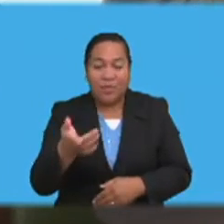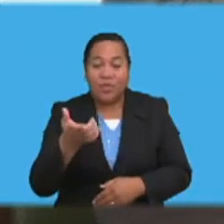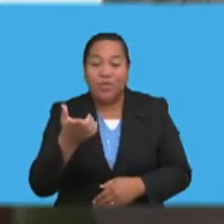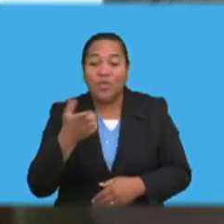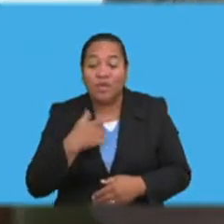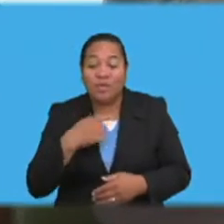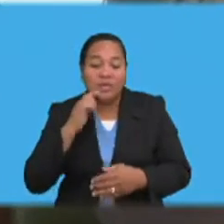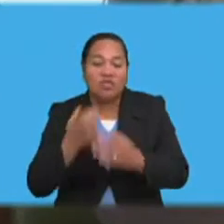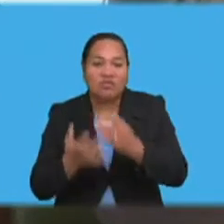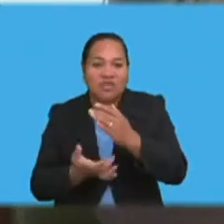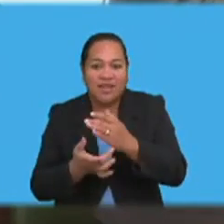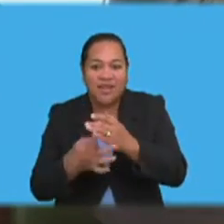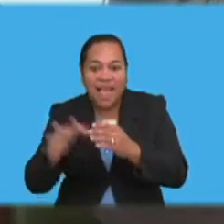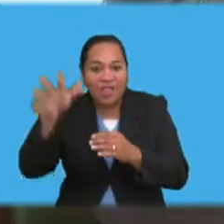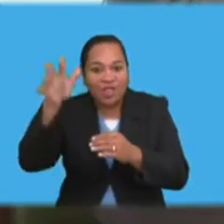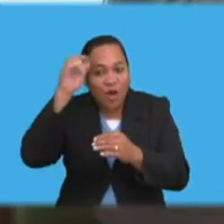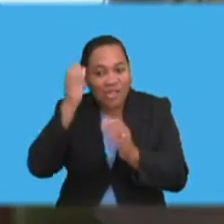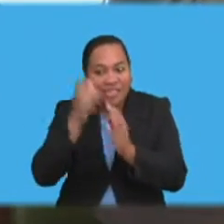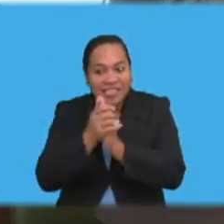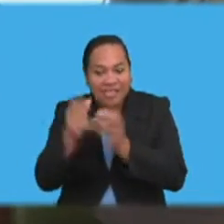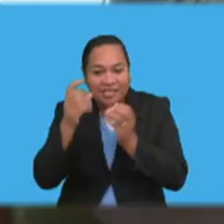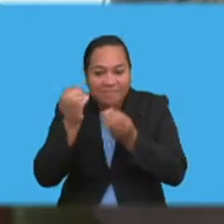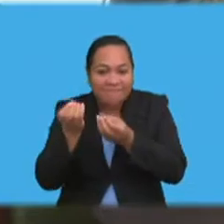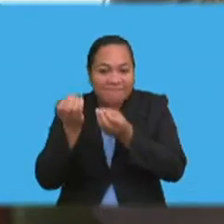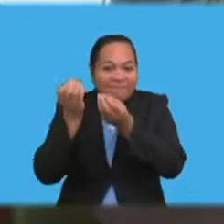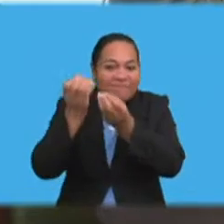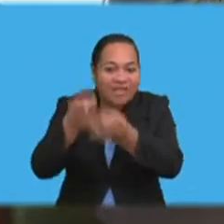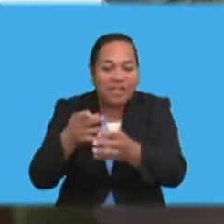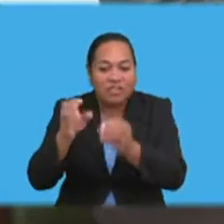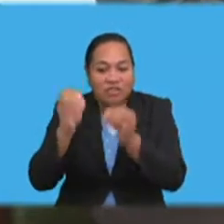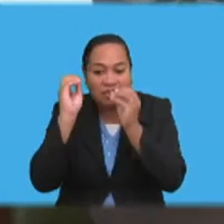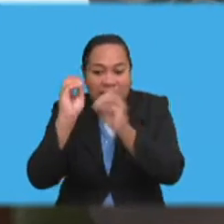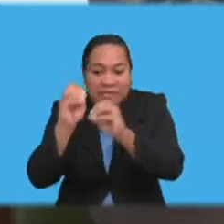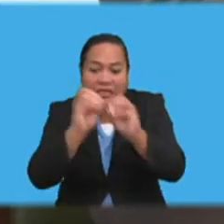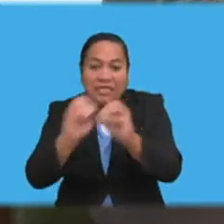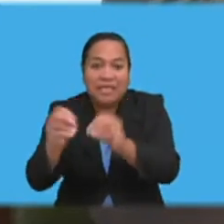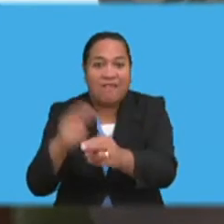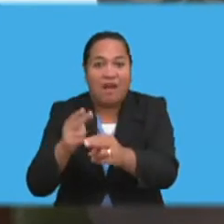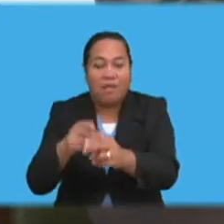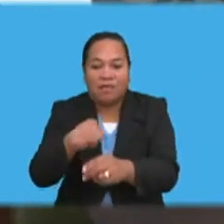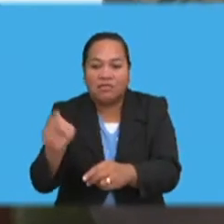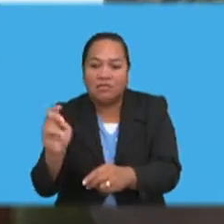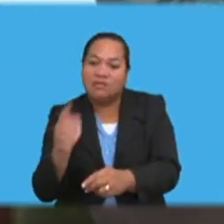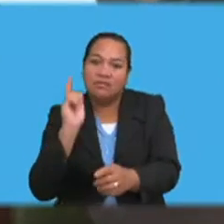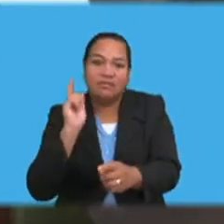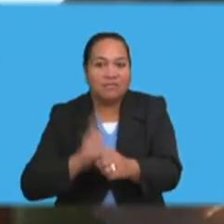technology and knowledge and skills is transferred to the farmers immediately from the researchers